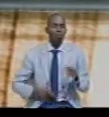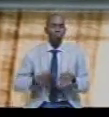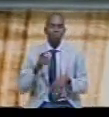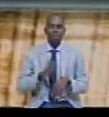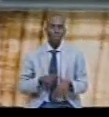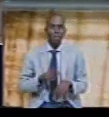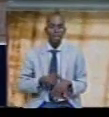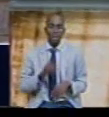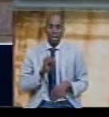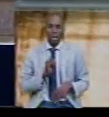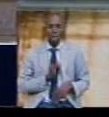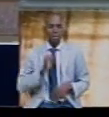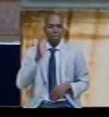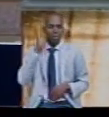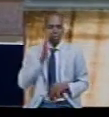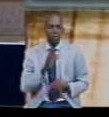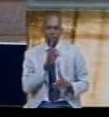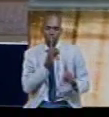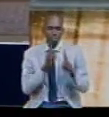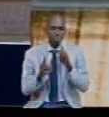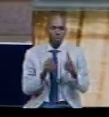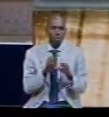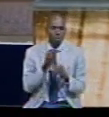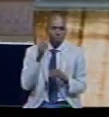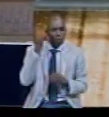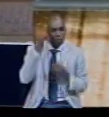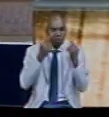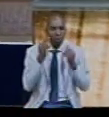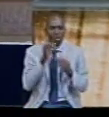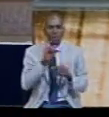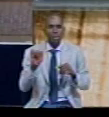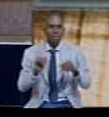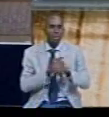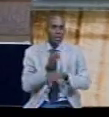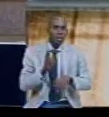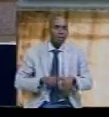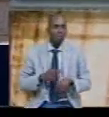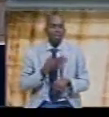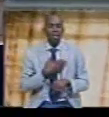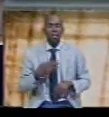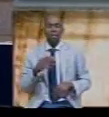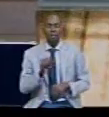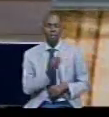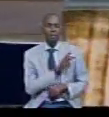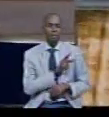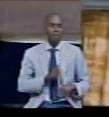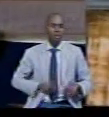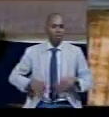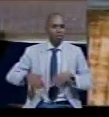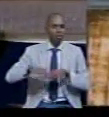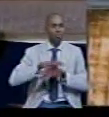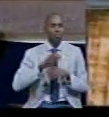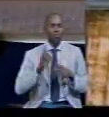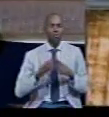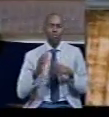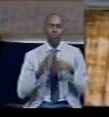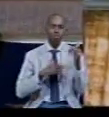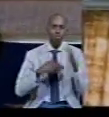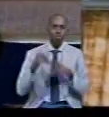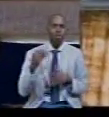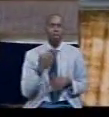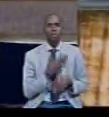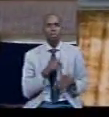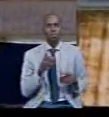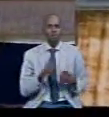I shall speak concerning a nation and concerning a kingdom, to build it and to